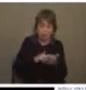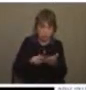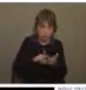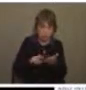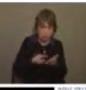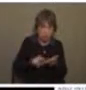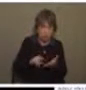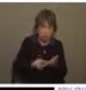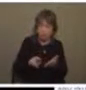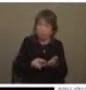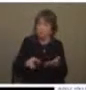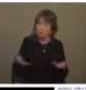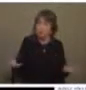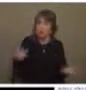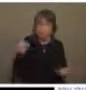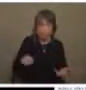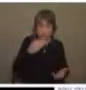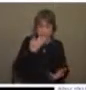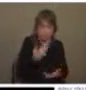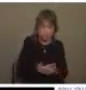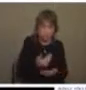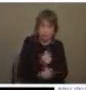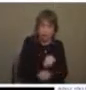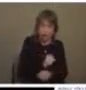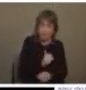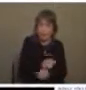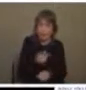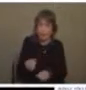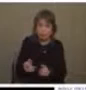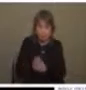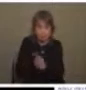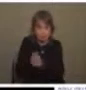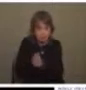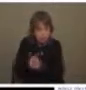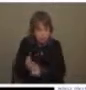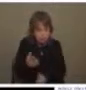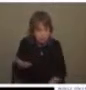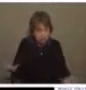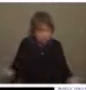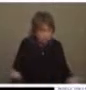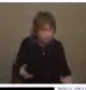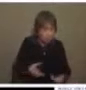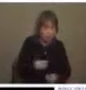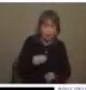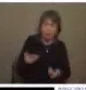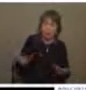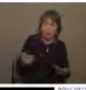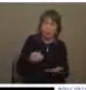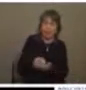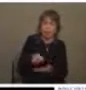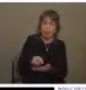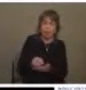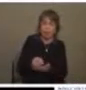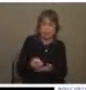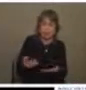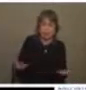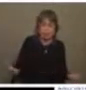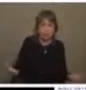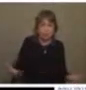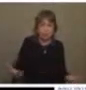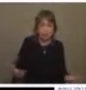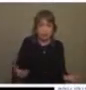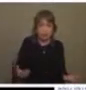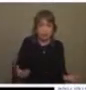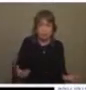anti-poverty policy and program is a good job in a thriving economy. So let me be very clear, there is no social science evidence to support the notion that the collapse in Puerto